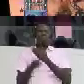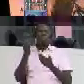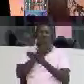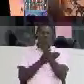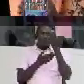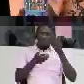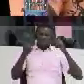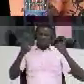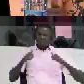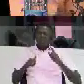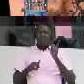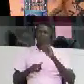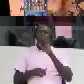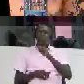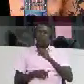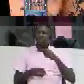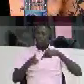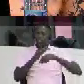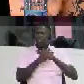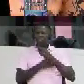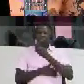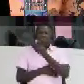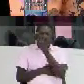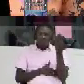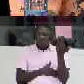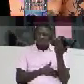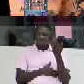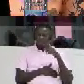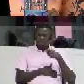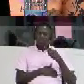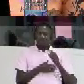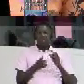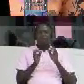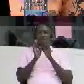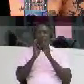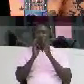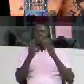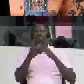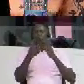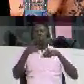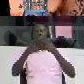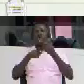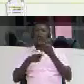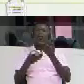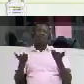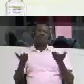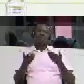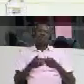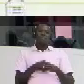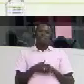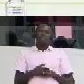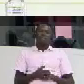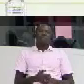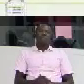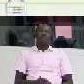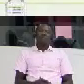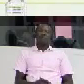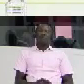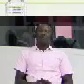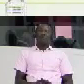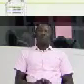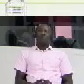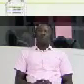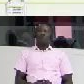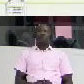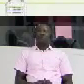and then you can go into the event that actually happened. Thank you. waaw ma jégalu Mr Colley balaa ñu dugg ci